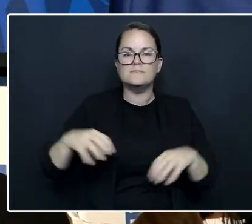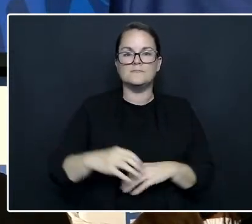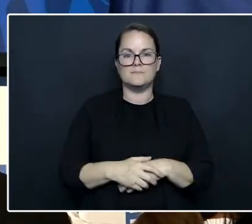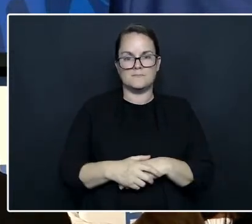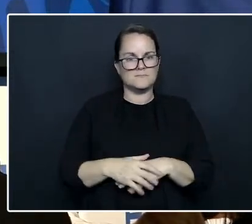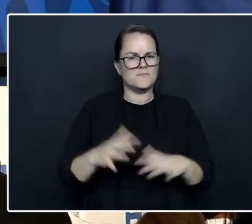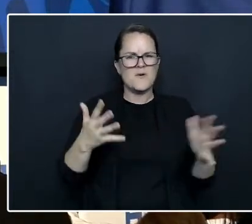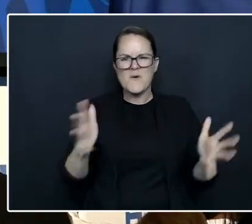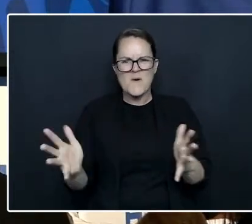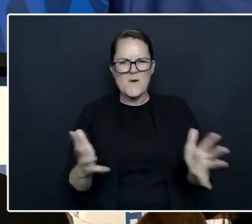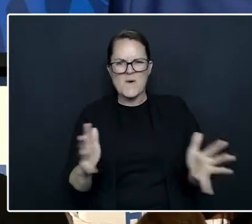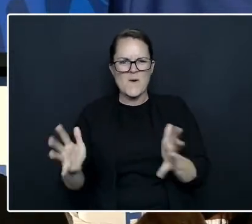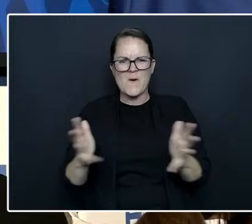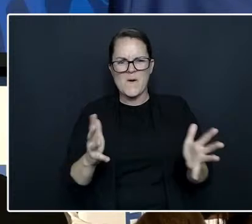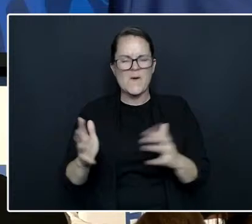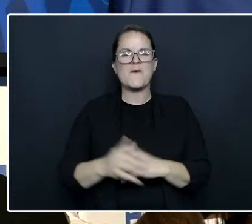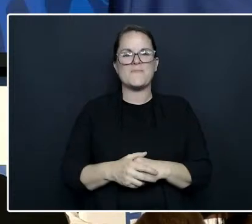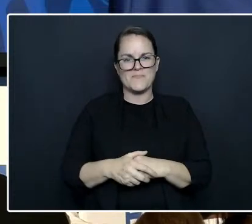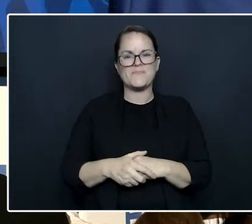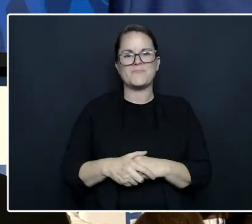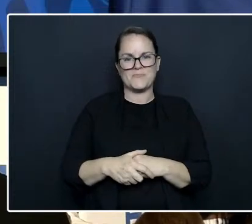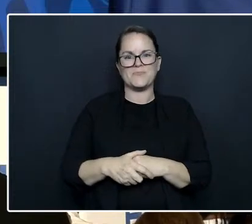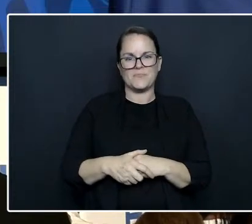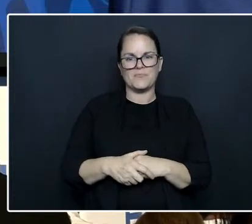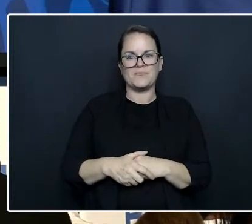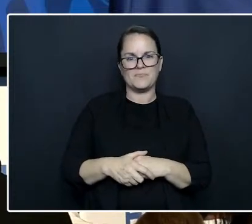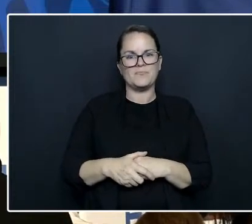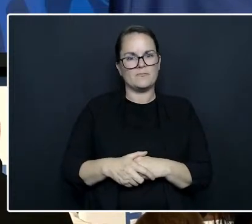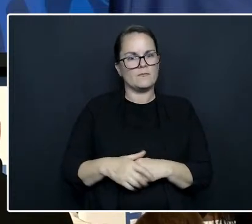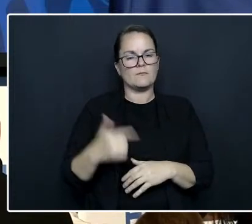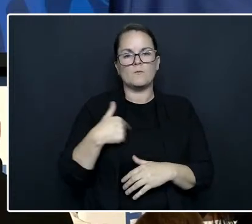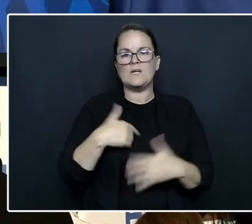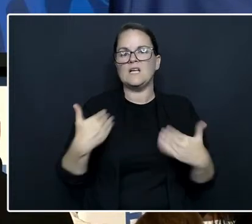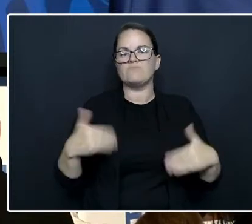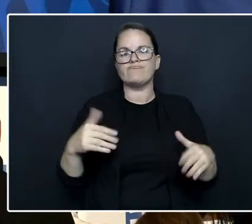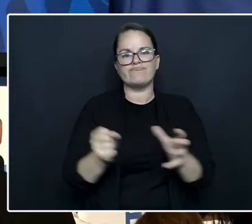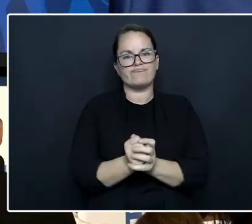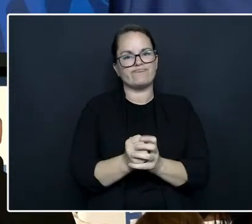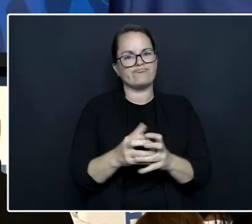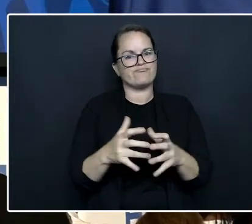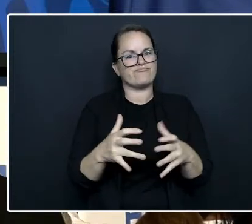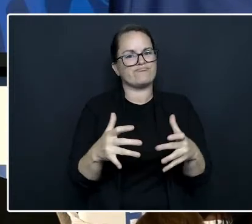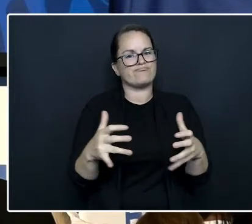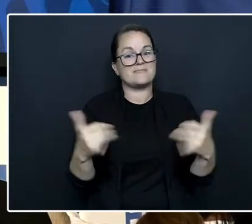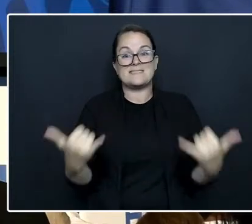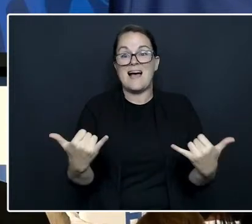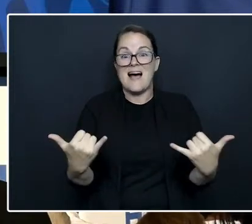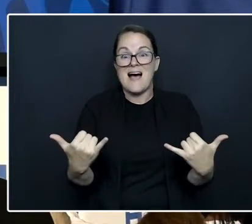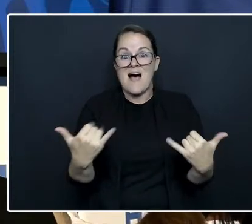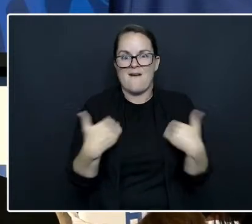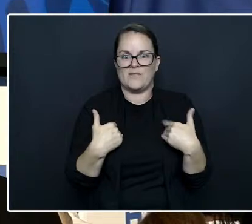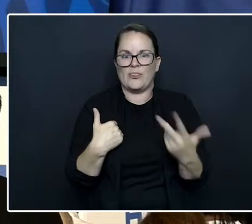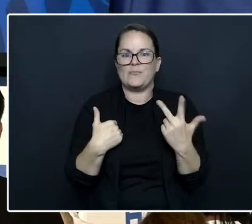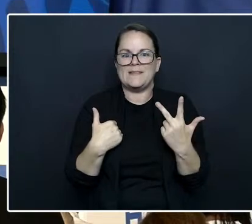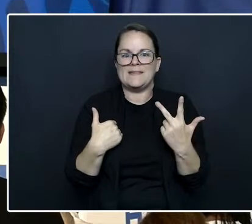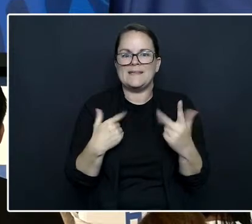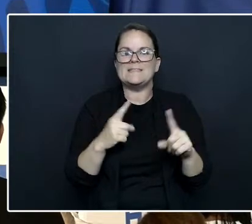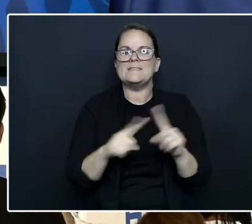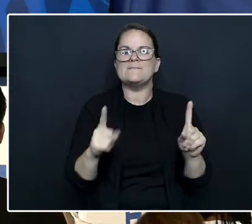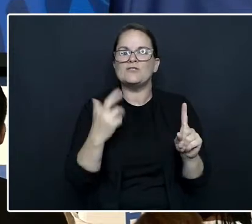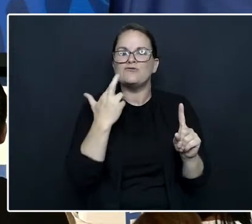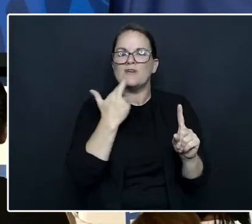And we have grown into 3 different restaurant concepts around Las